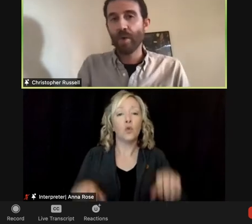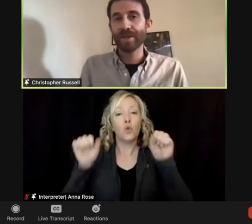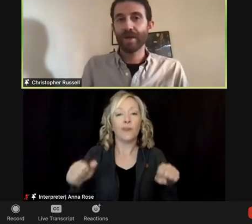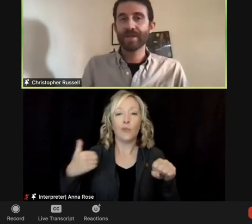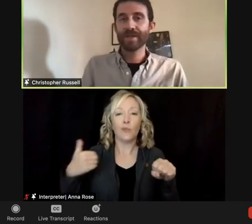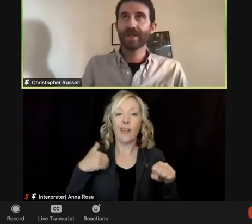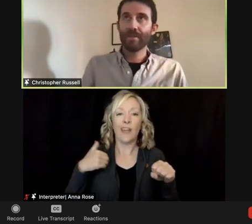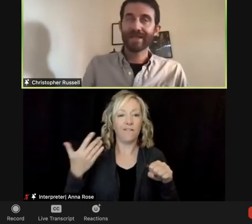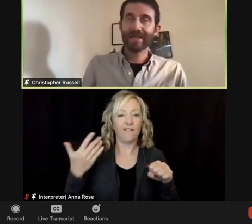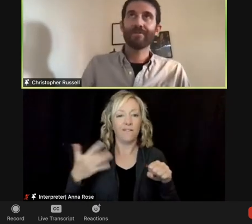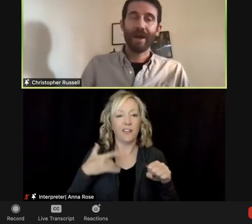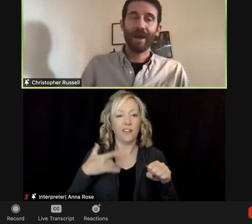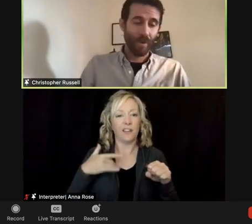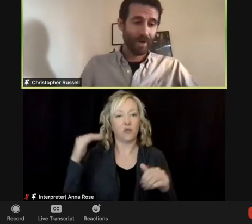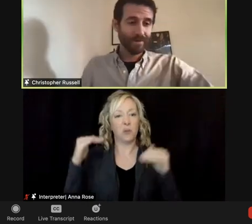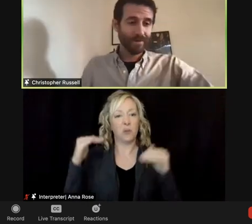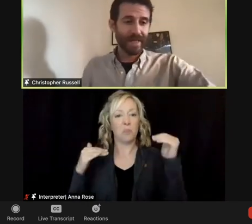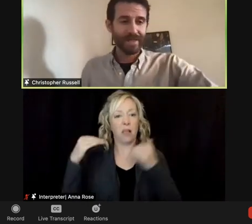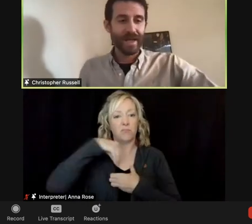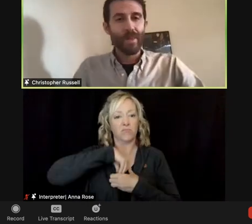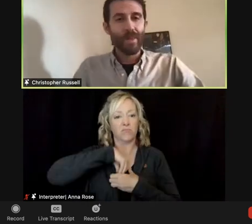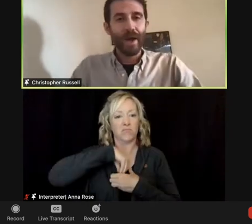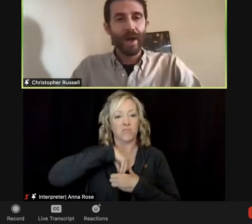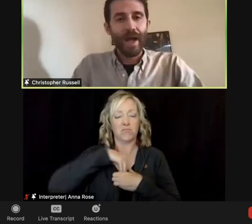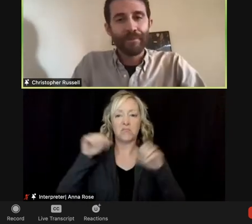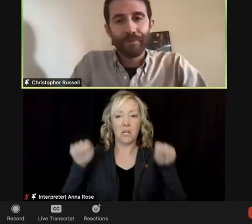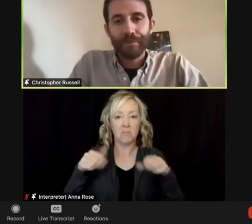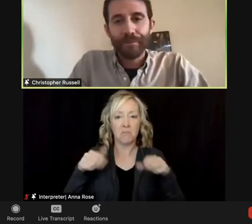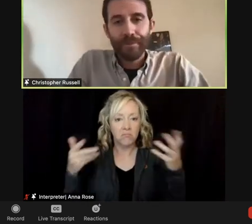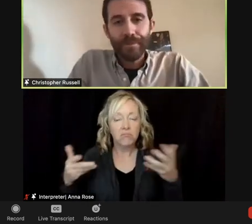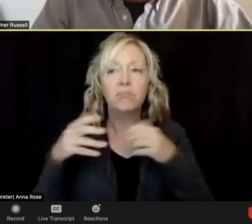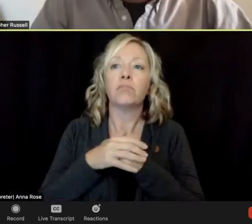what what's the complexity framework is, but